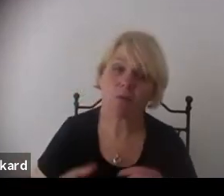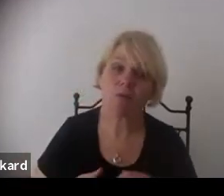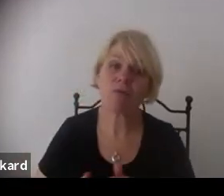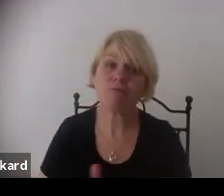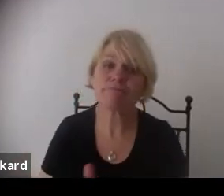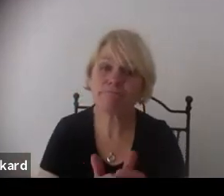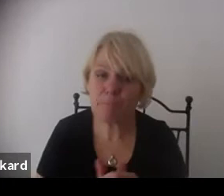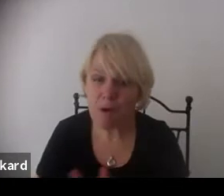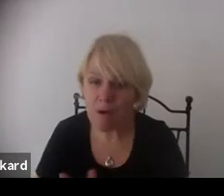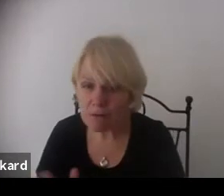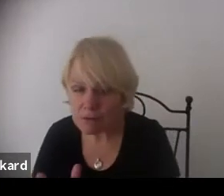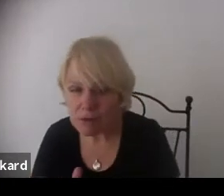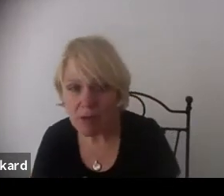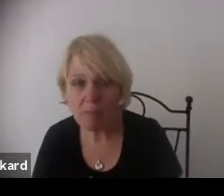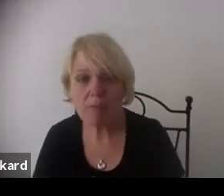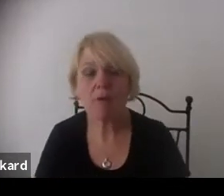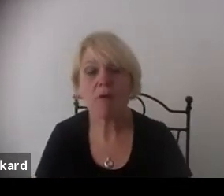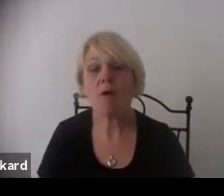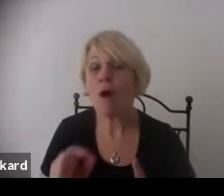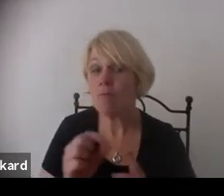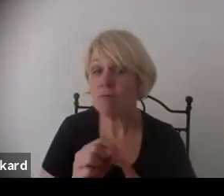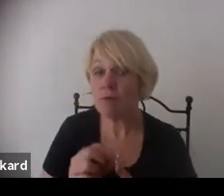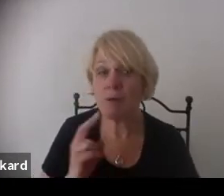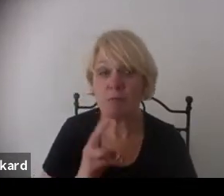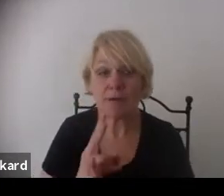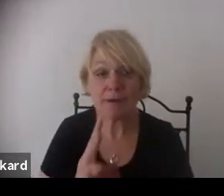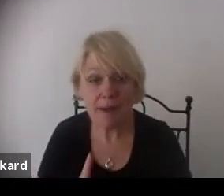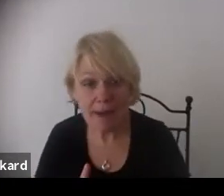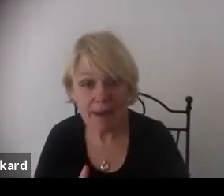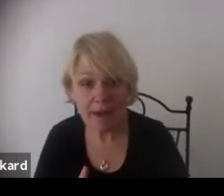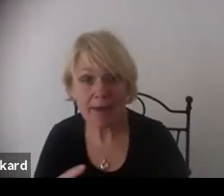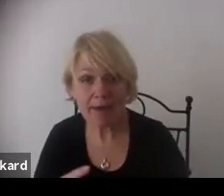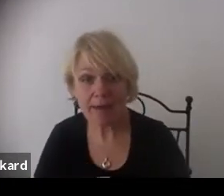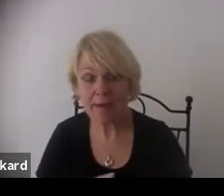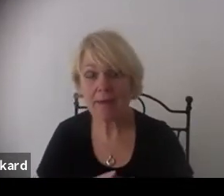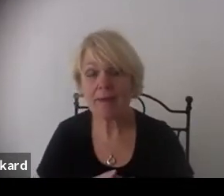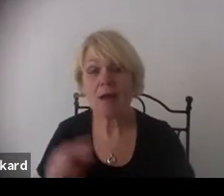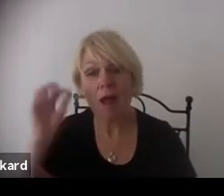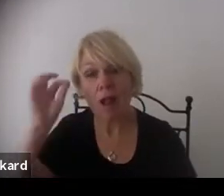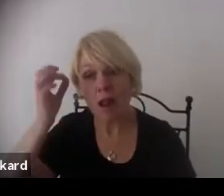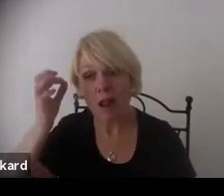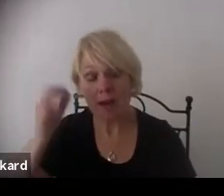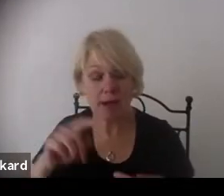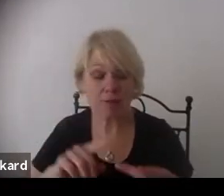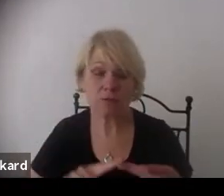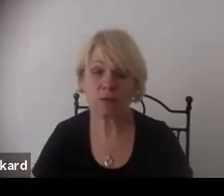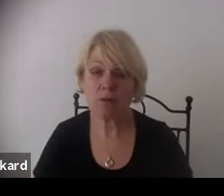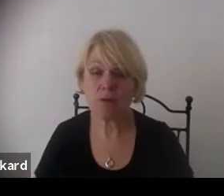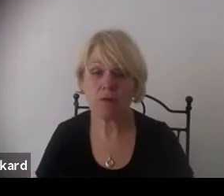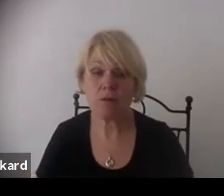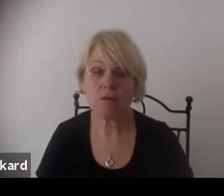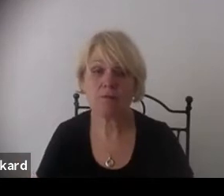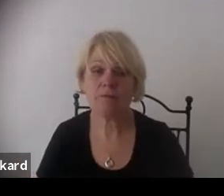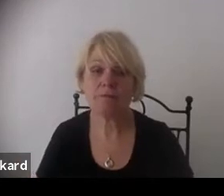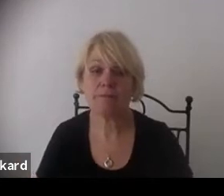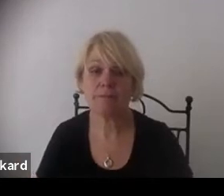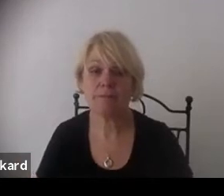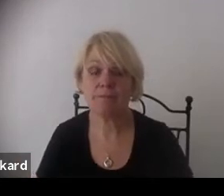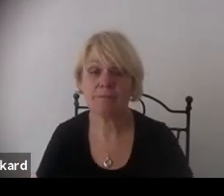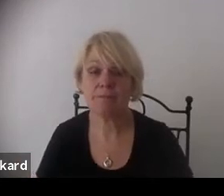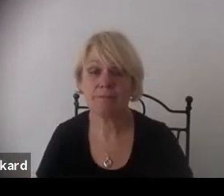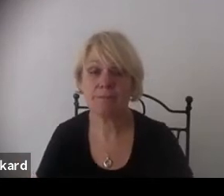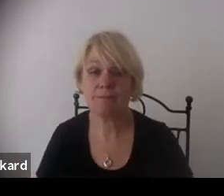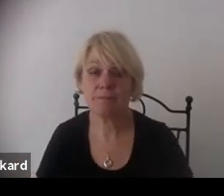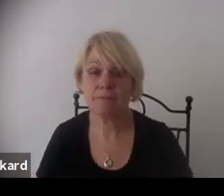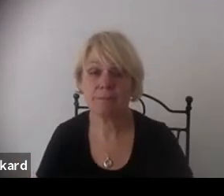care on the one hand, but also other partners, for example, the local authority, Enfield Council, we work very closely with them.